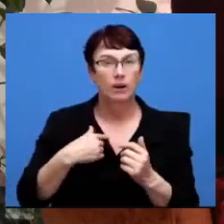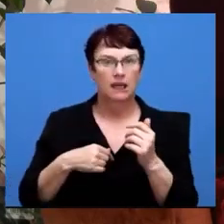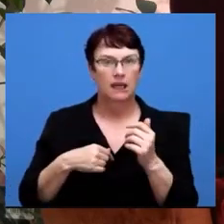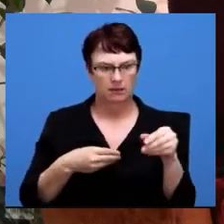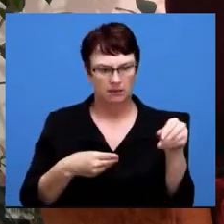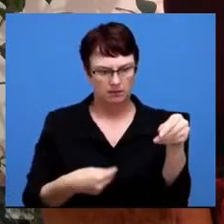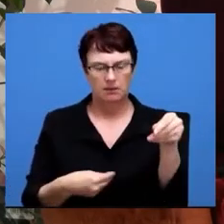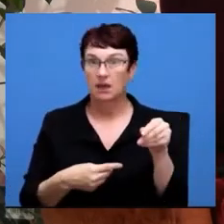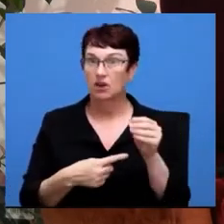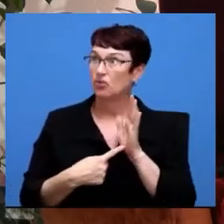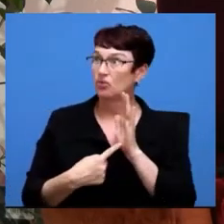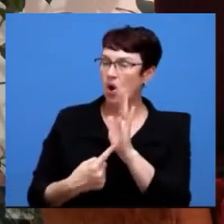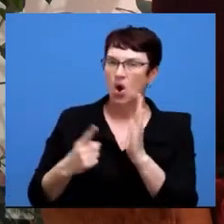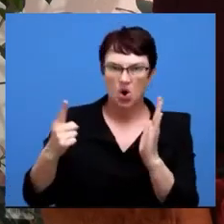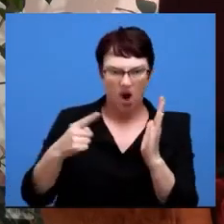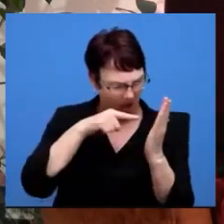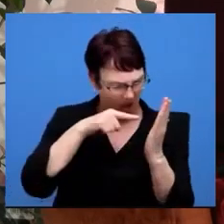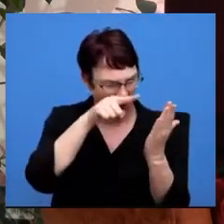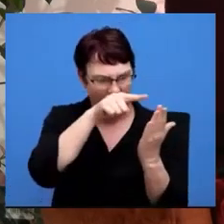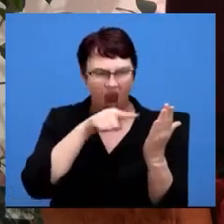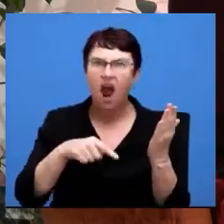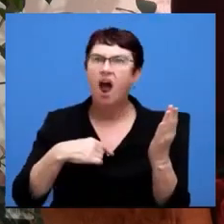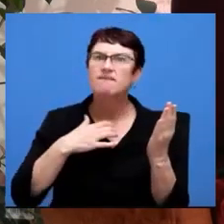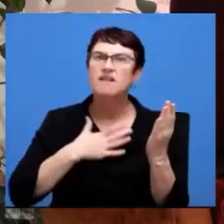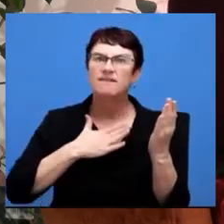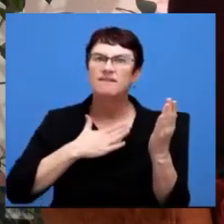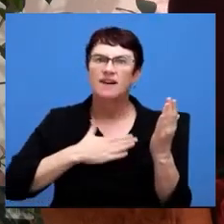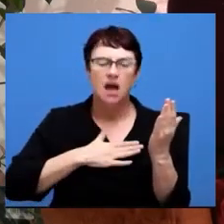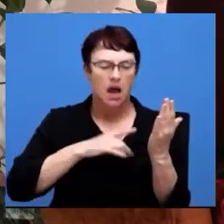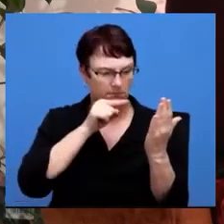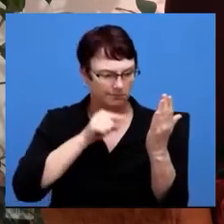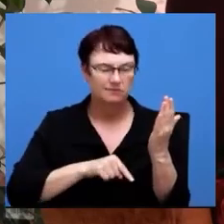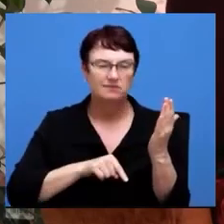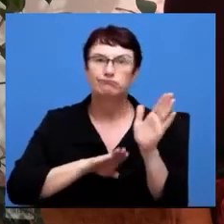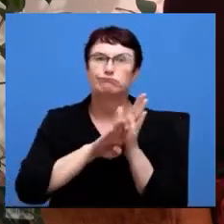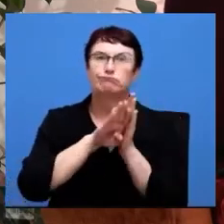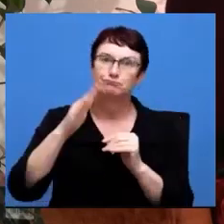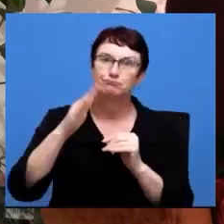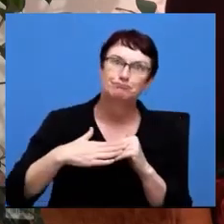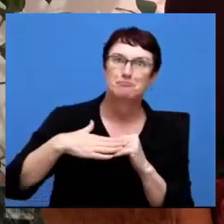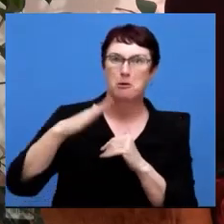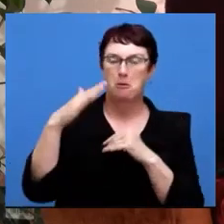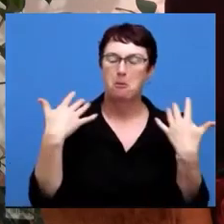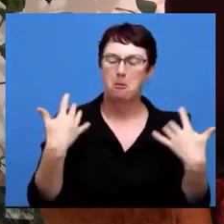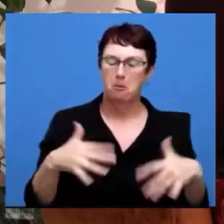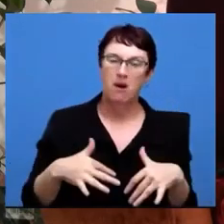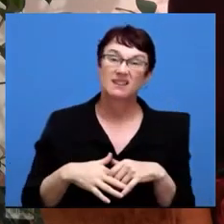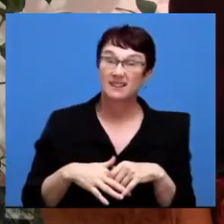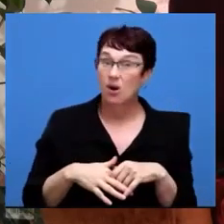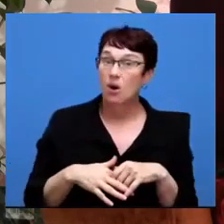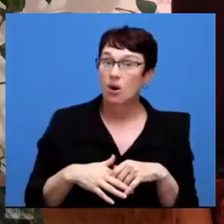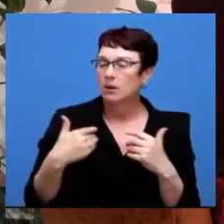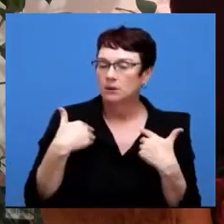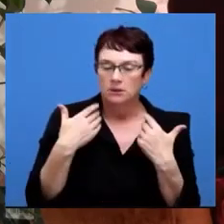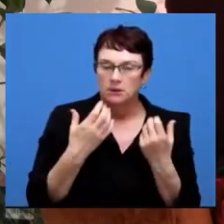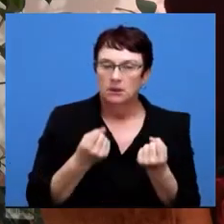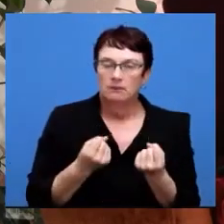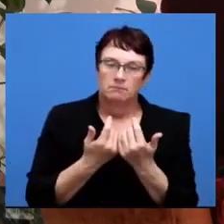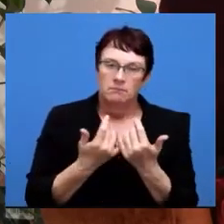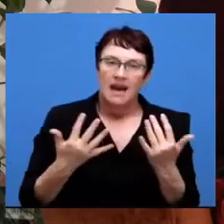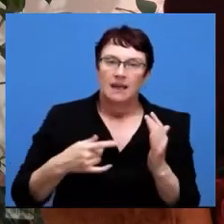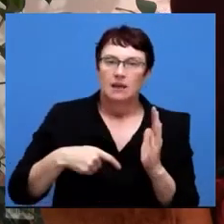we did projects of, we are developing many projects of participation in many ways. So